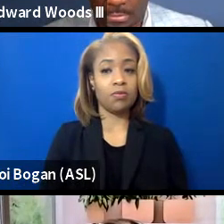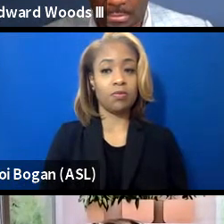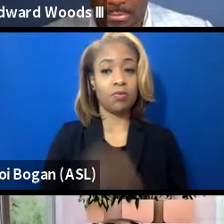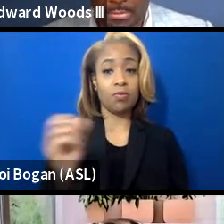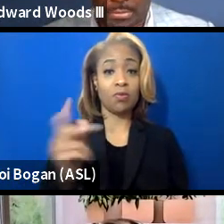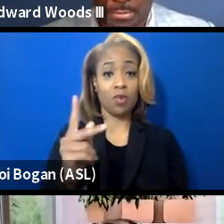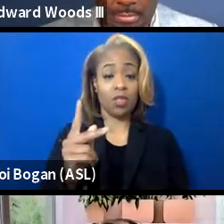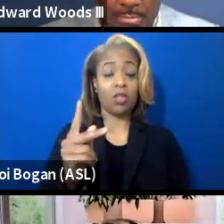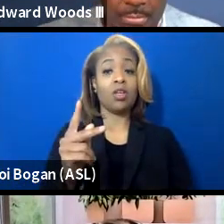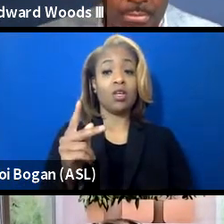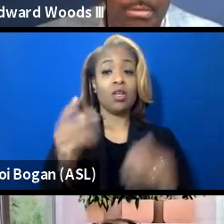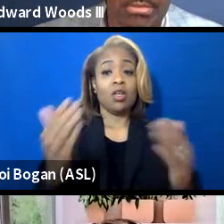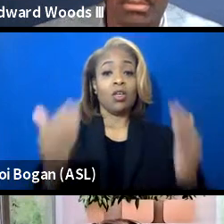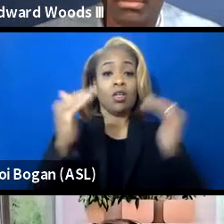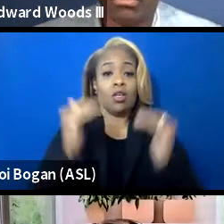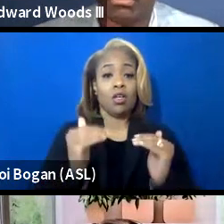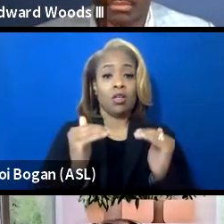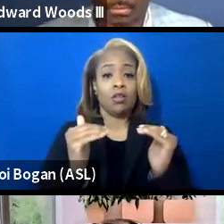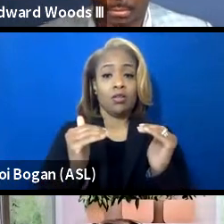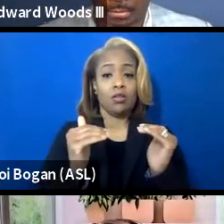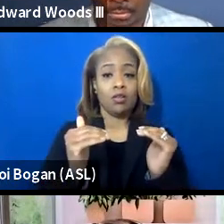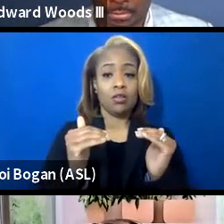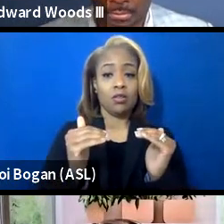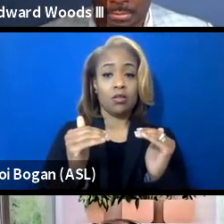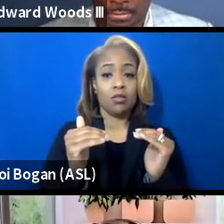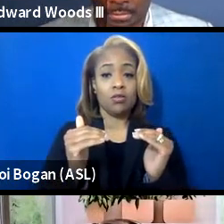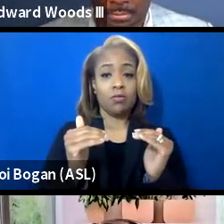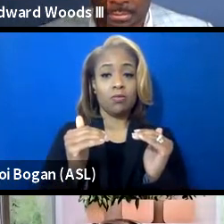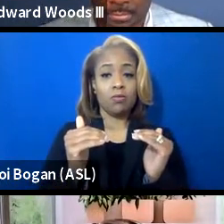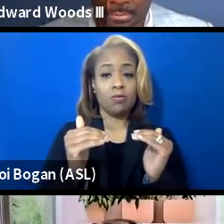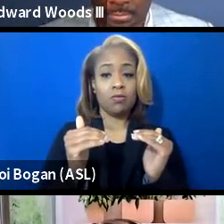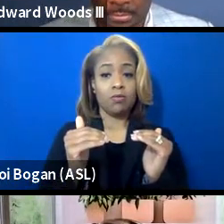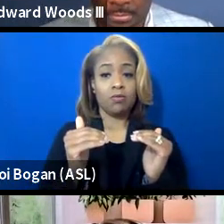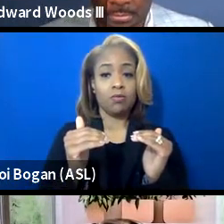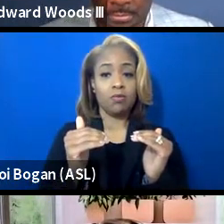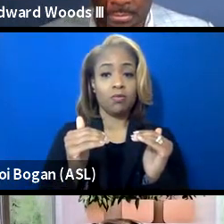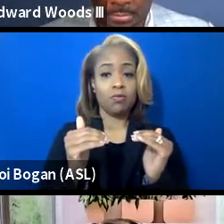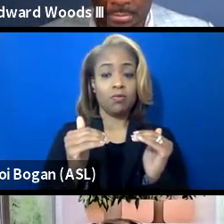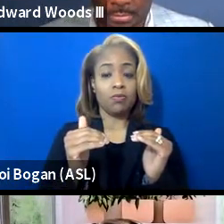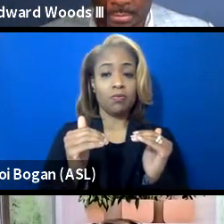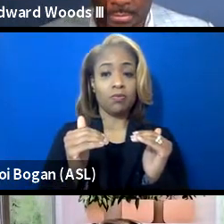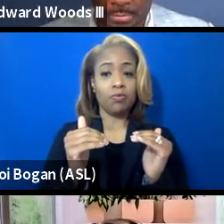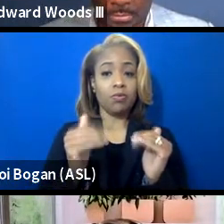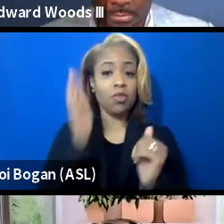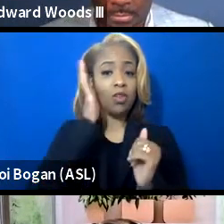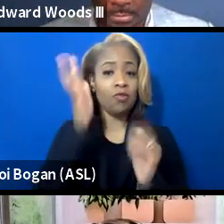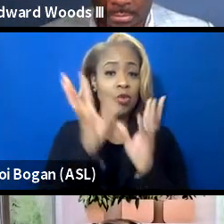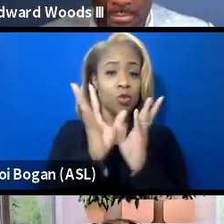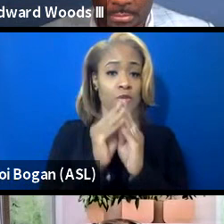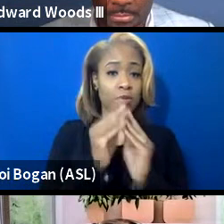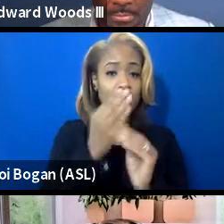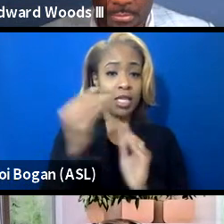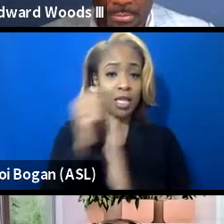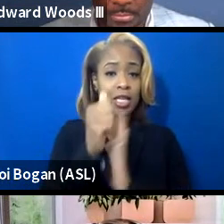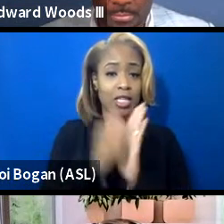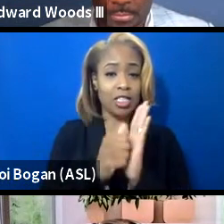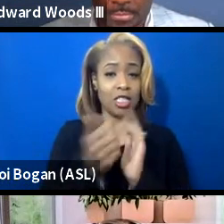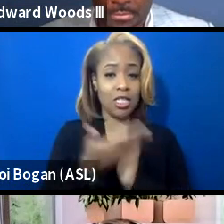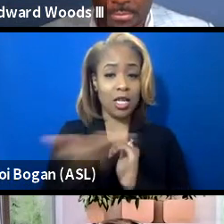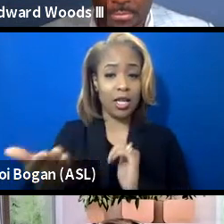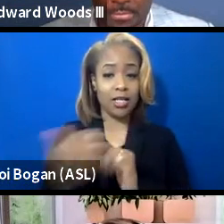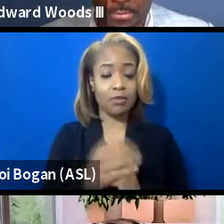Okay, let's jump down to the end, to this beautiful time. Future meetings and agenda items.